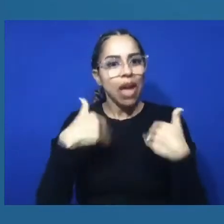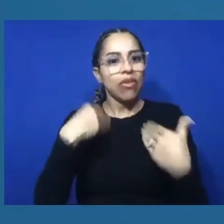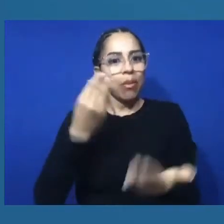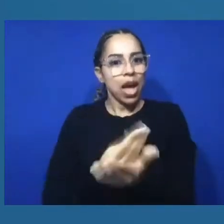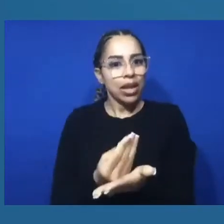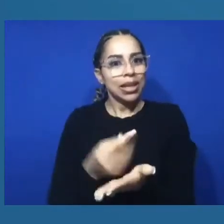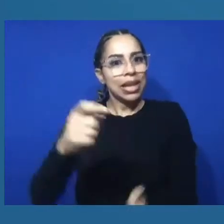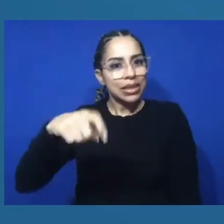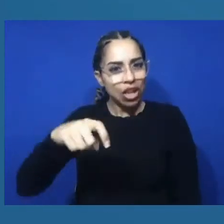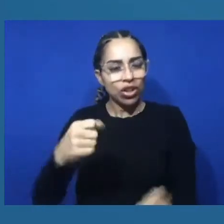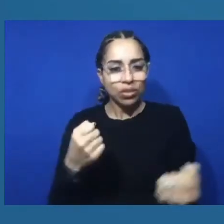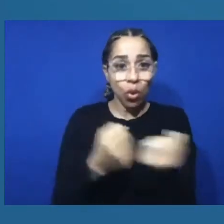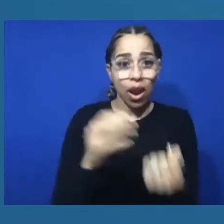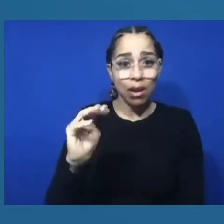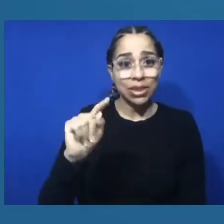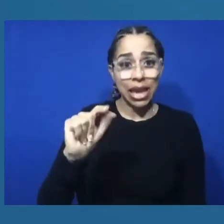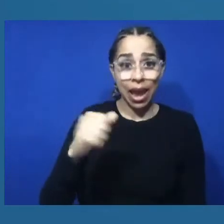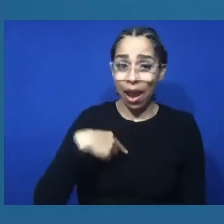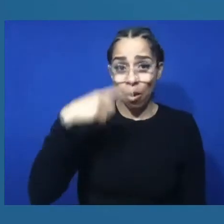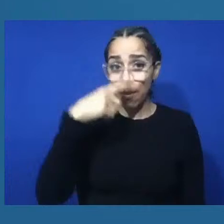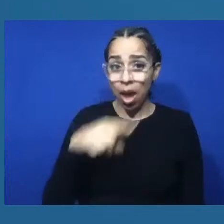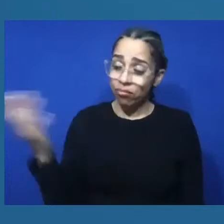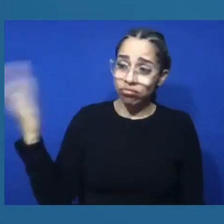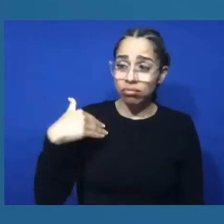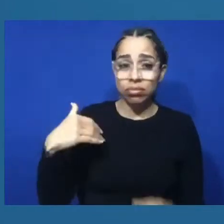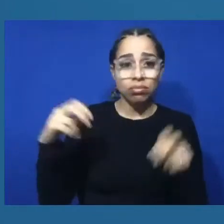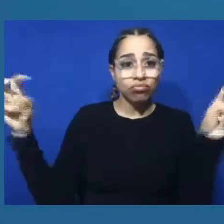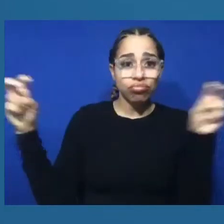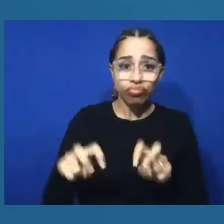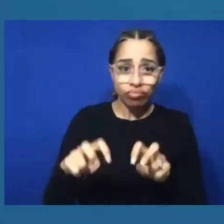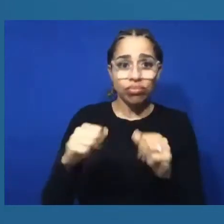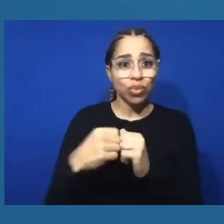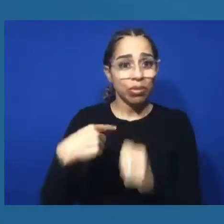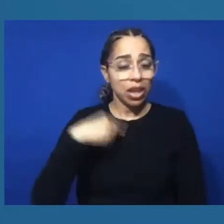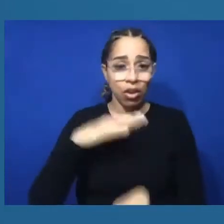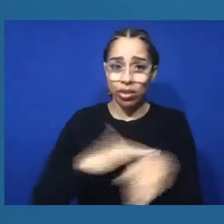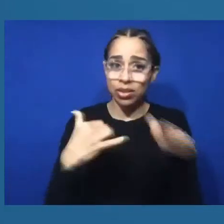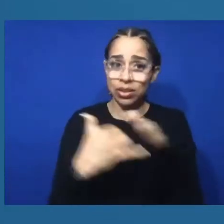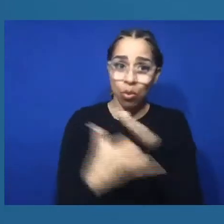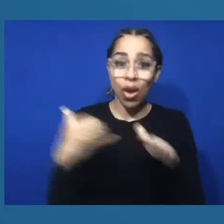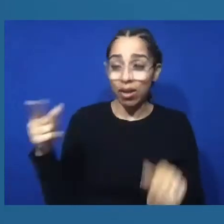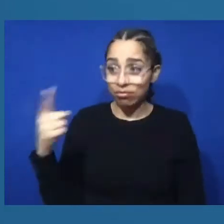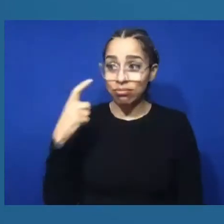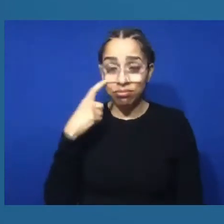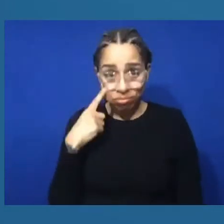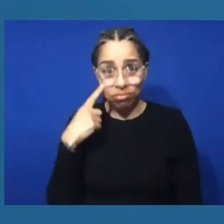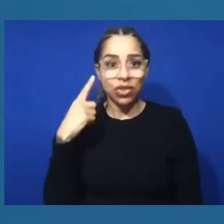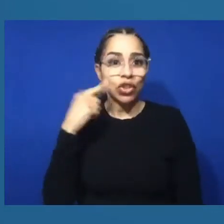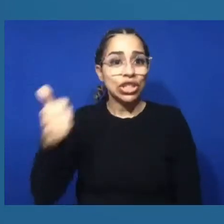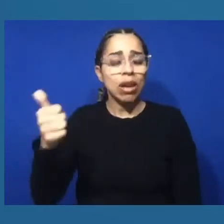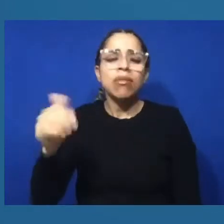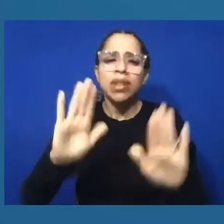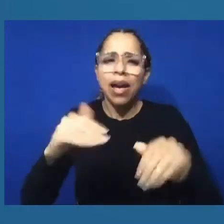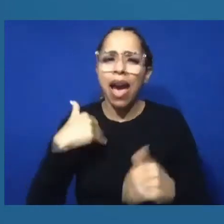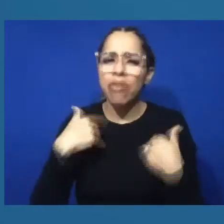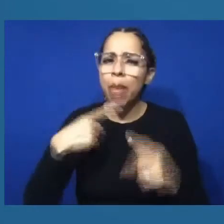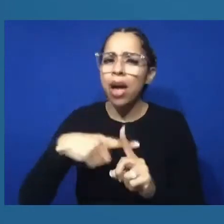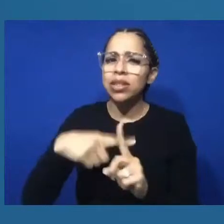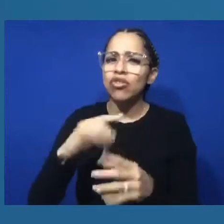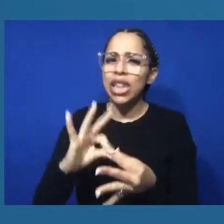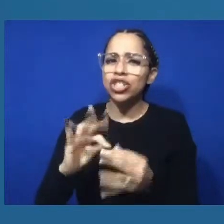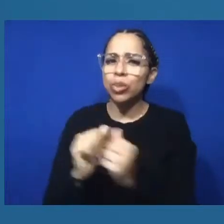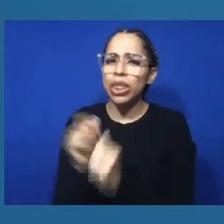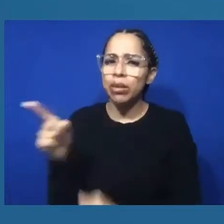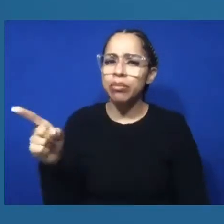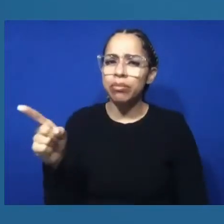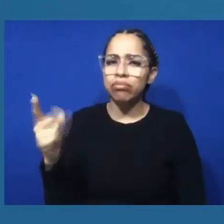take him on a ride on the subway and let him see firsthand. And I really do have a very positive relationship with him, going back to my